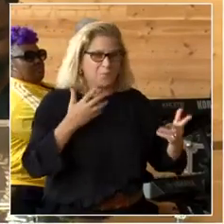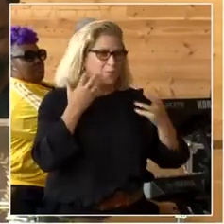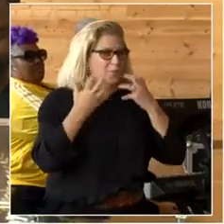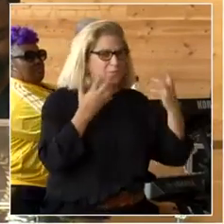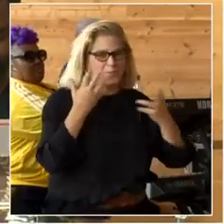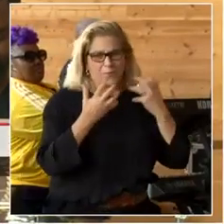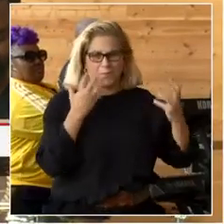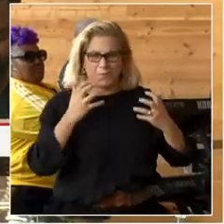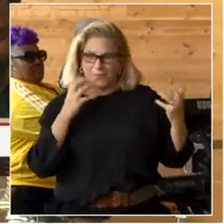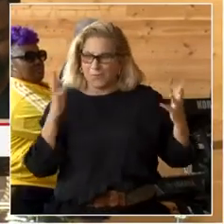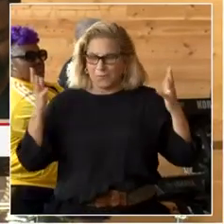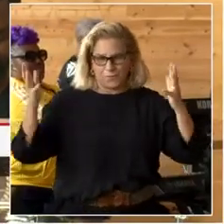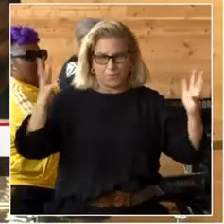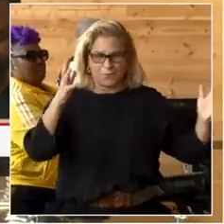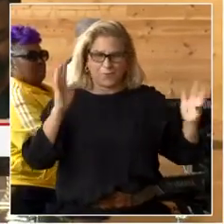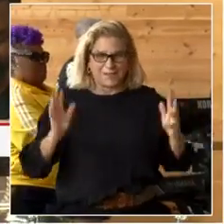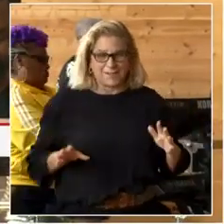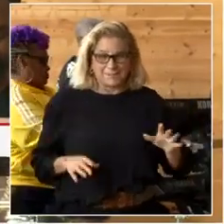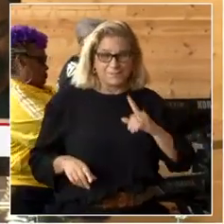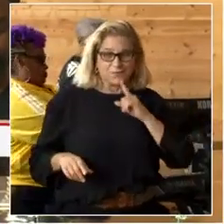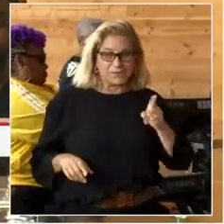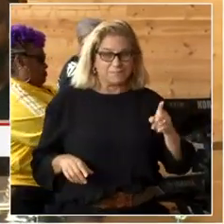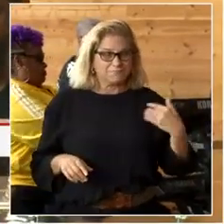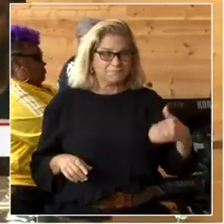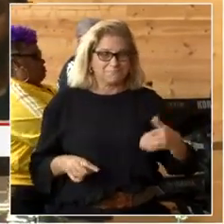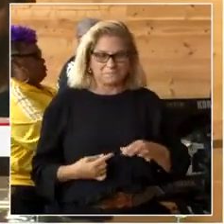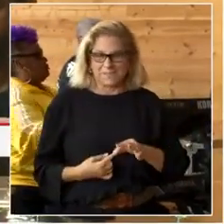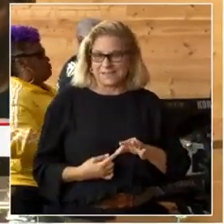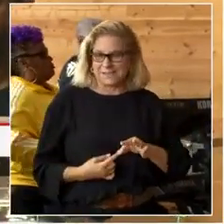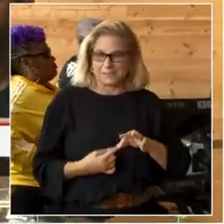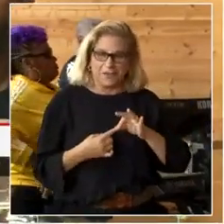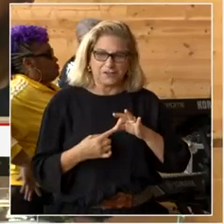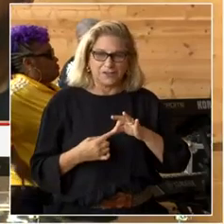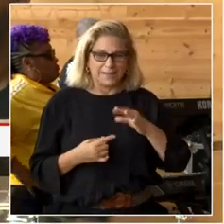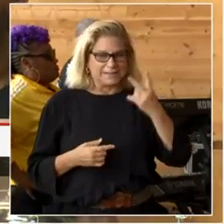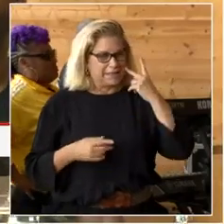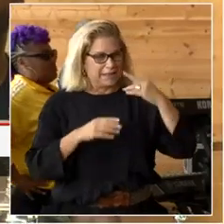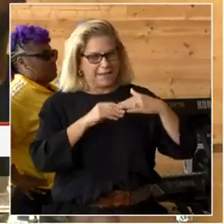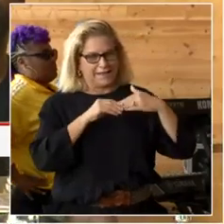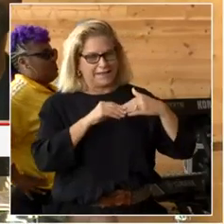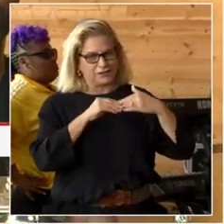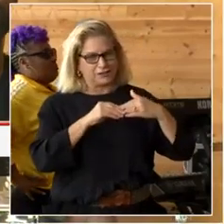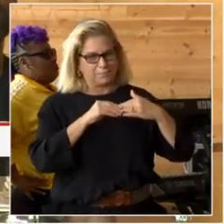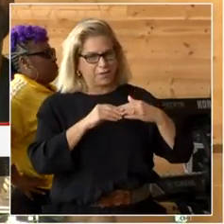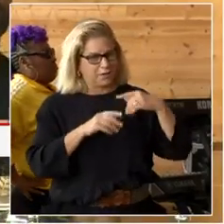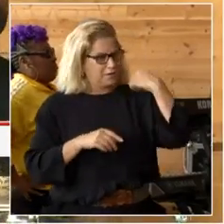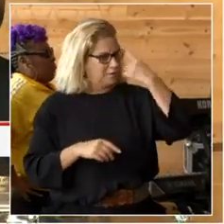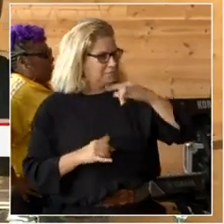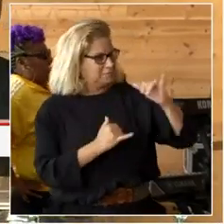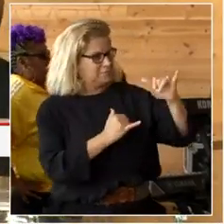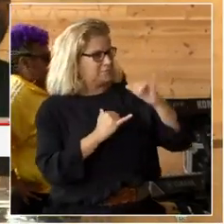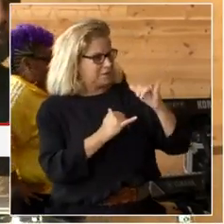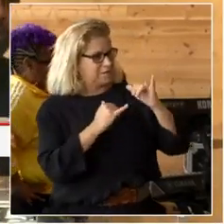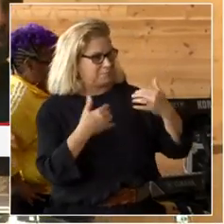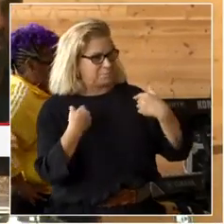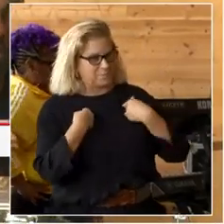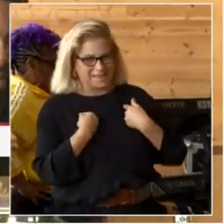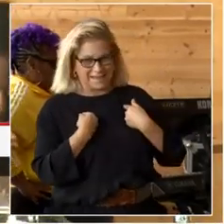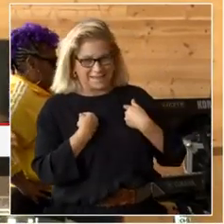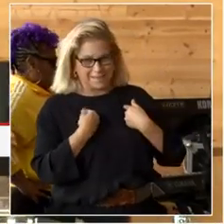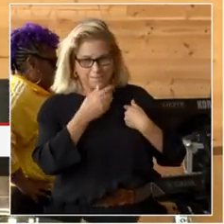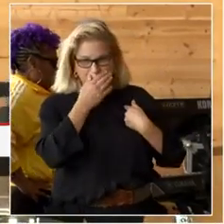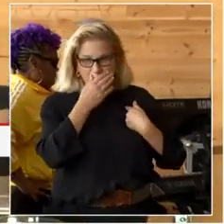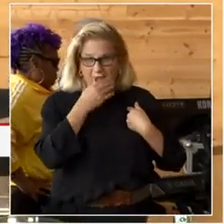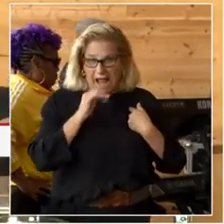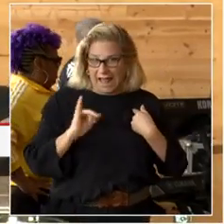There is something really special to see leadership and they look like you. And not only leadership that looks like